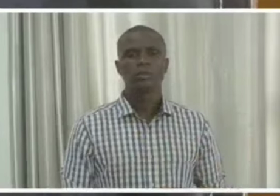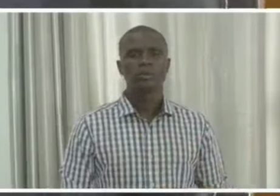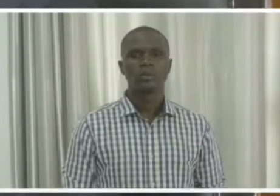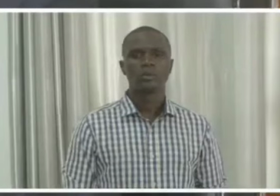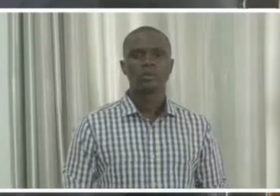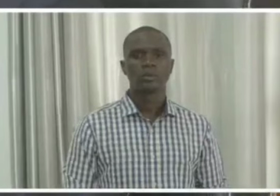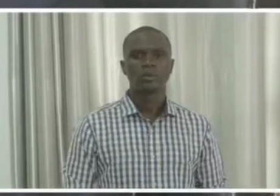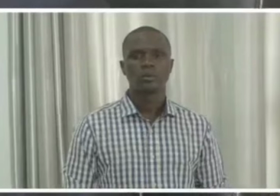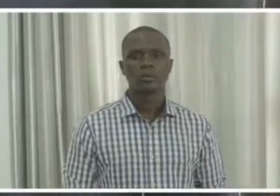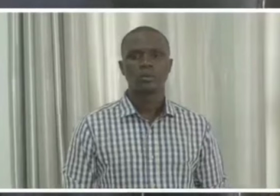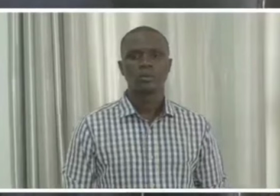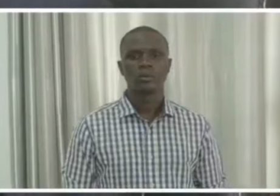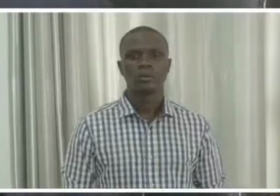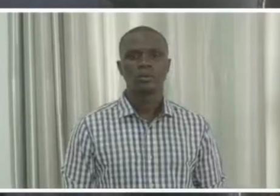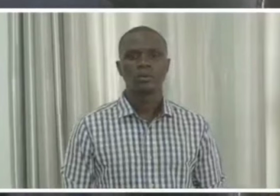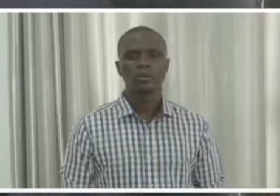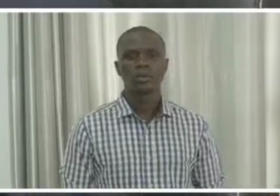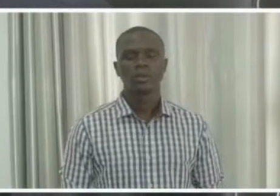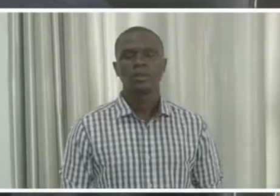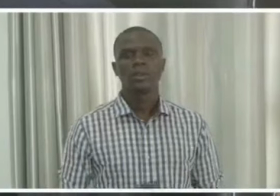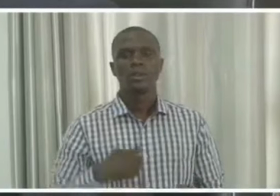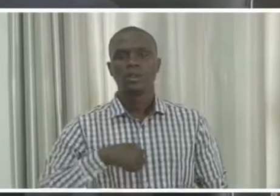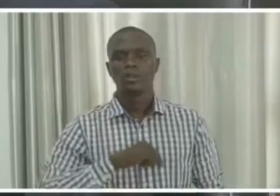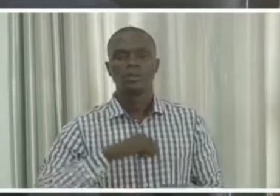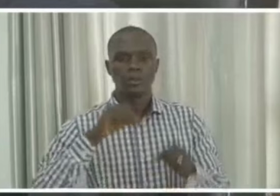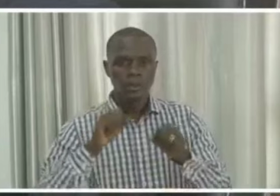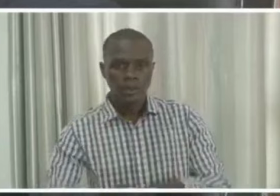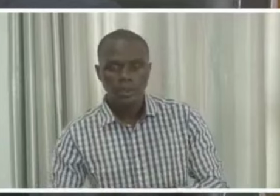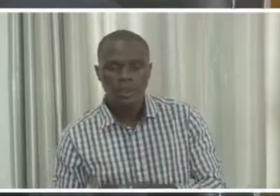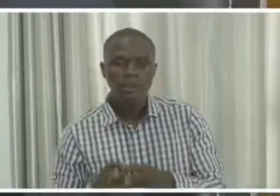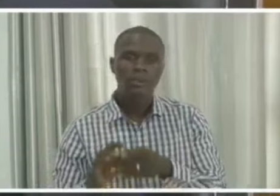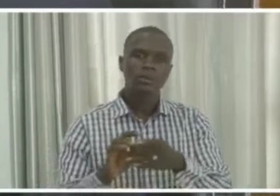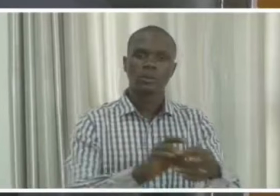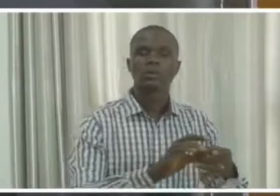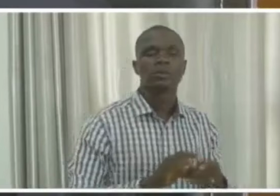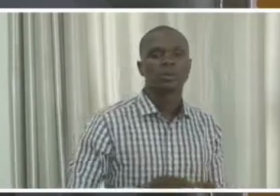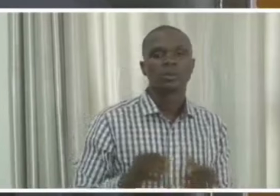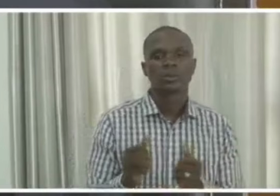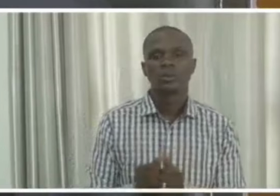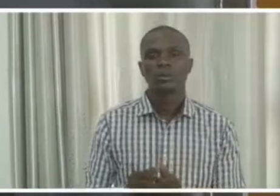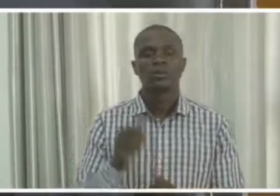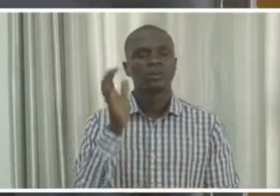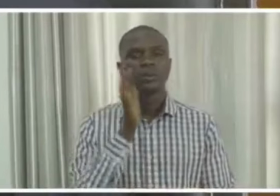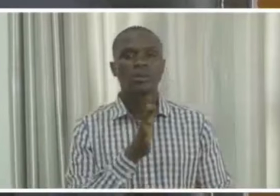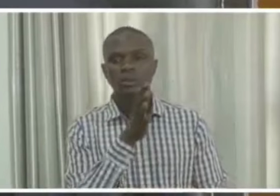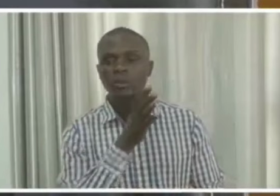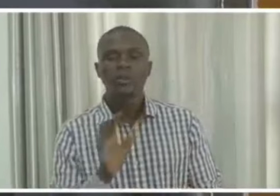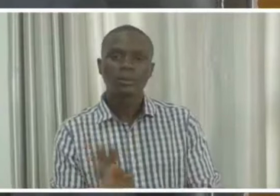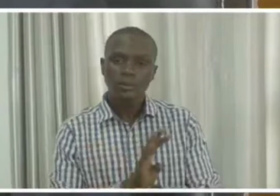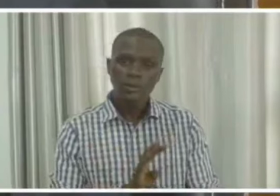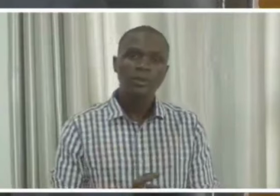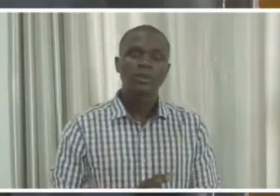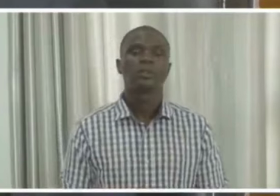how we'll get for partner with them in agriculture, also nature-based solutions and energy.